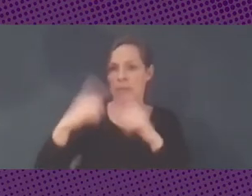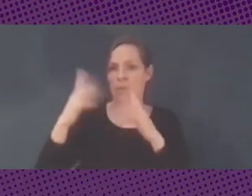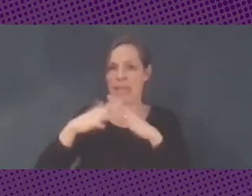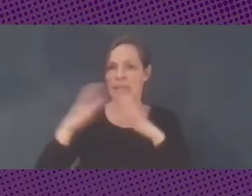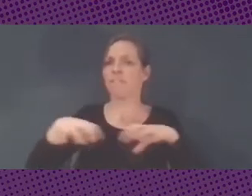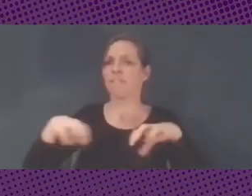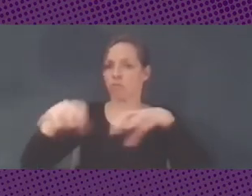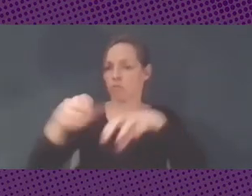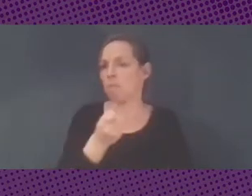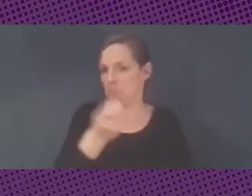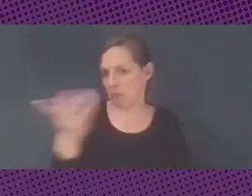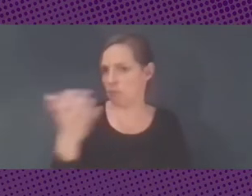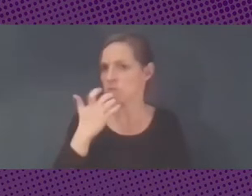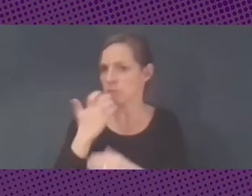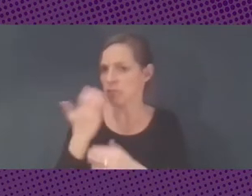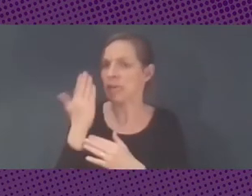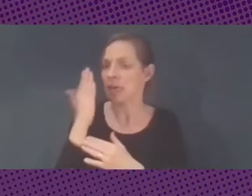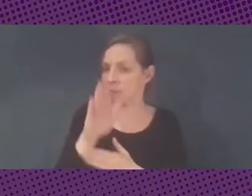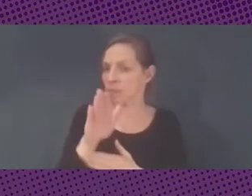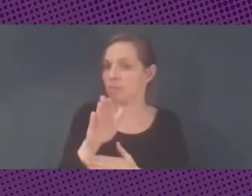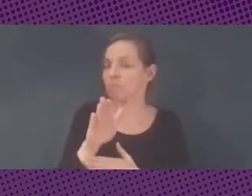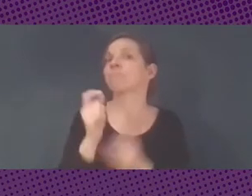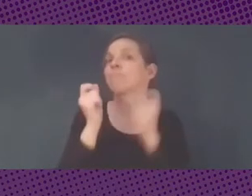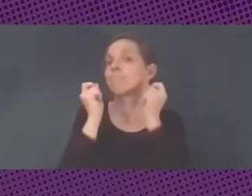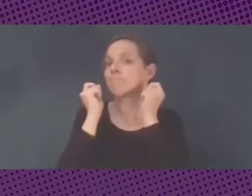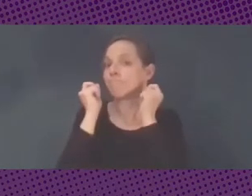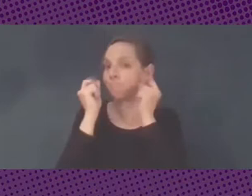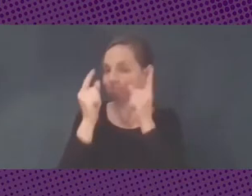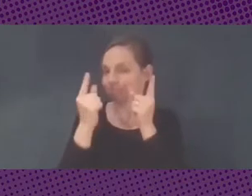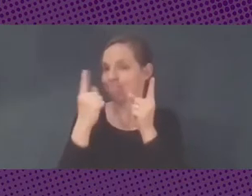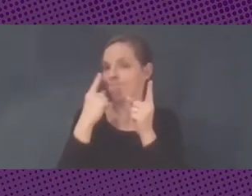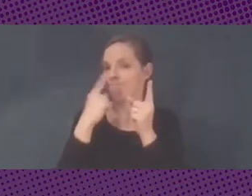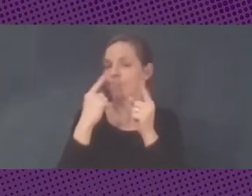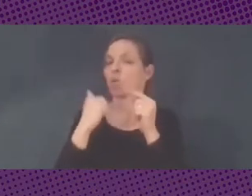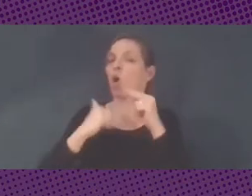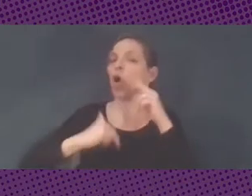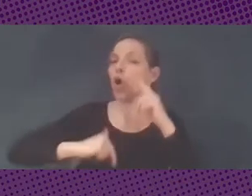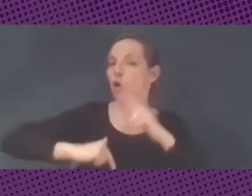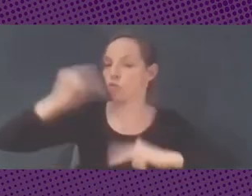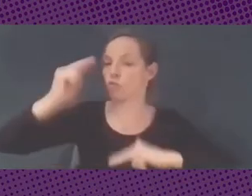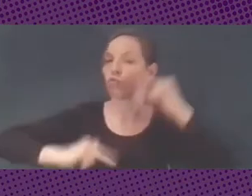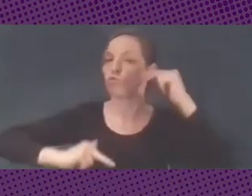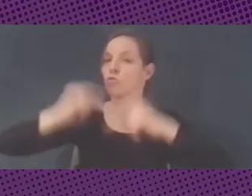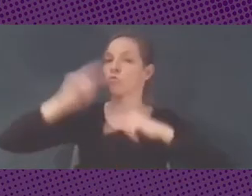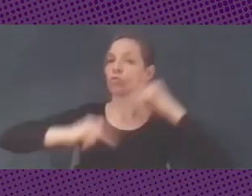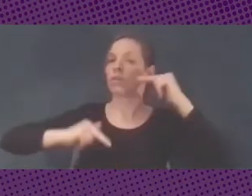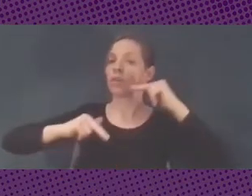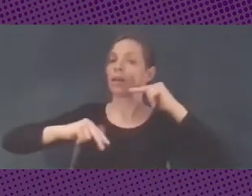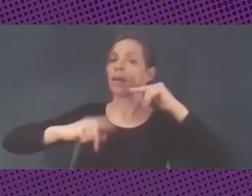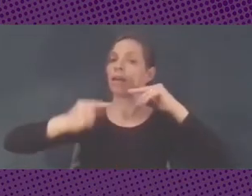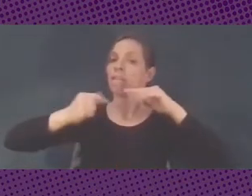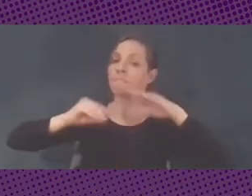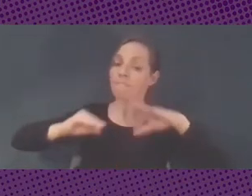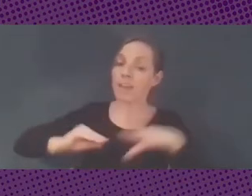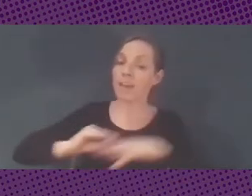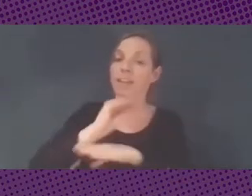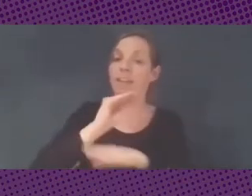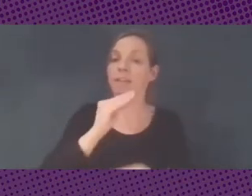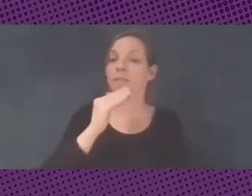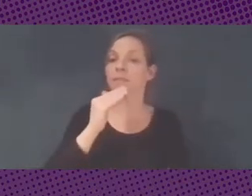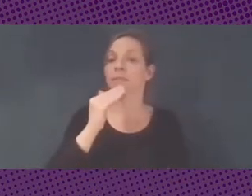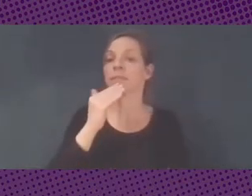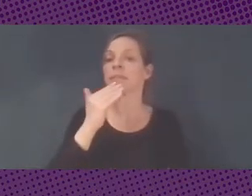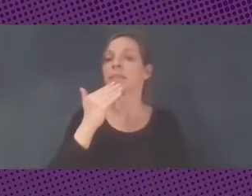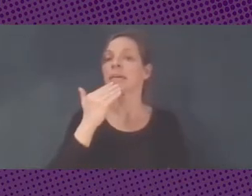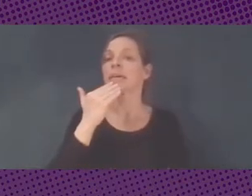division is going to be constructed, financed and operated under PPP terms. So you have commodified infrastructure where citizens have to pay